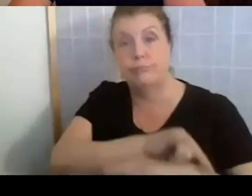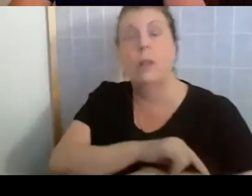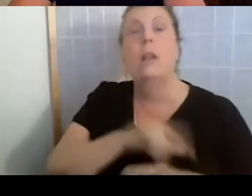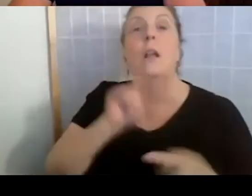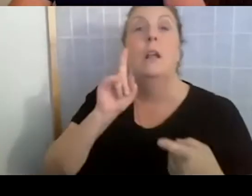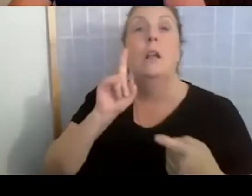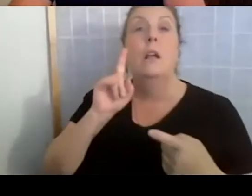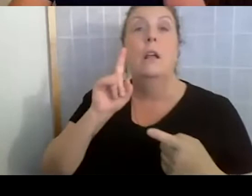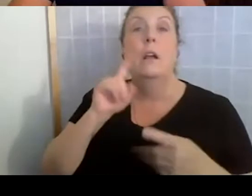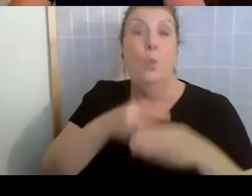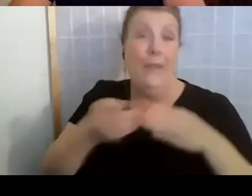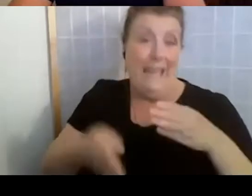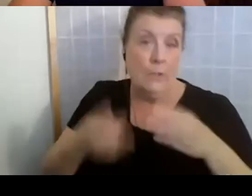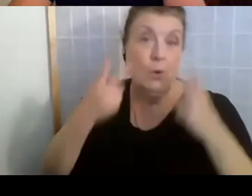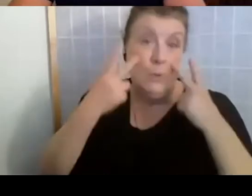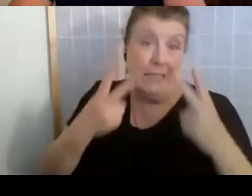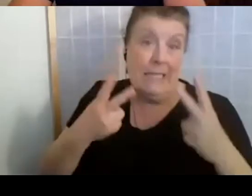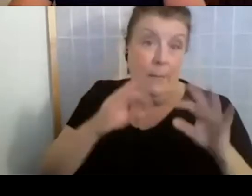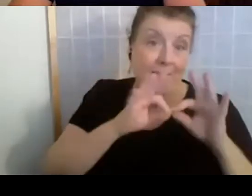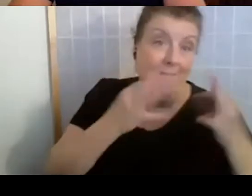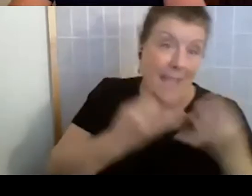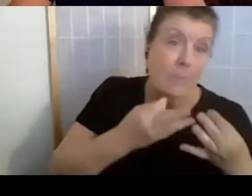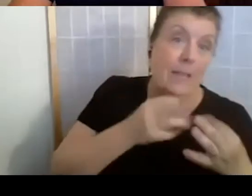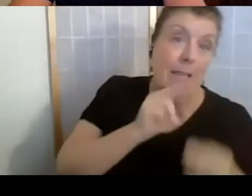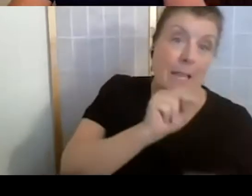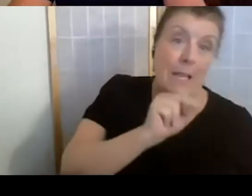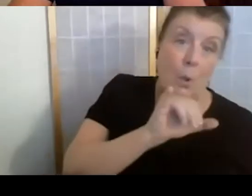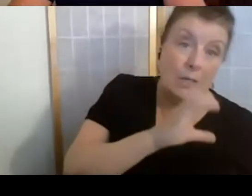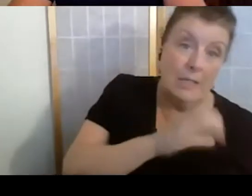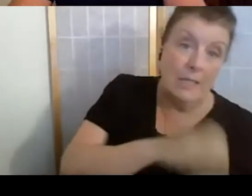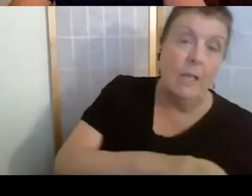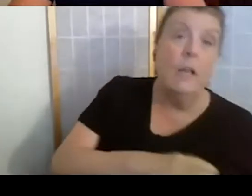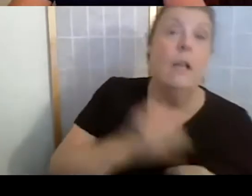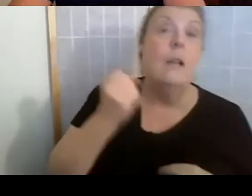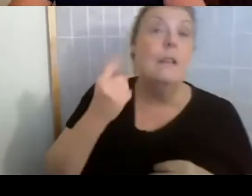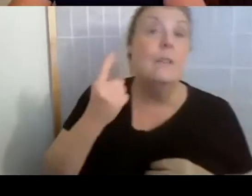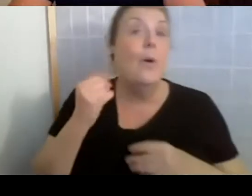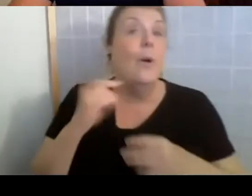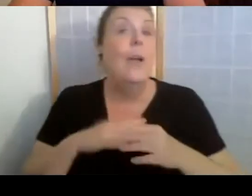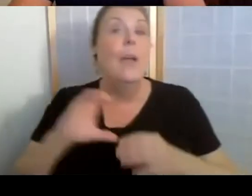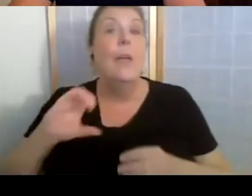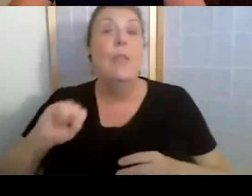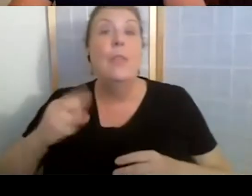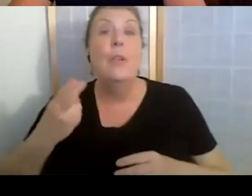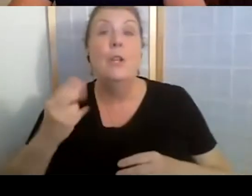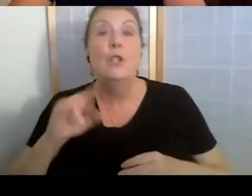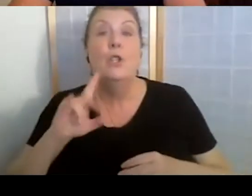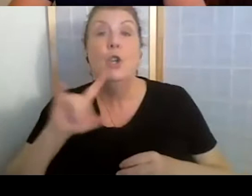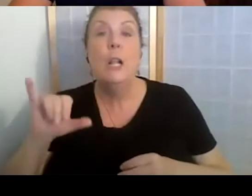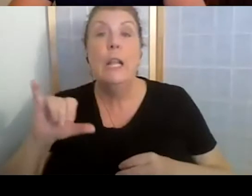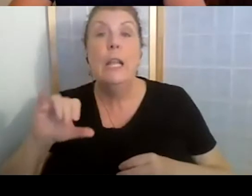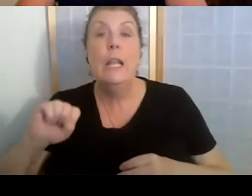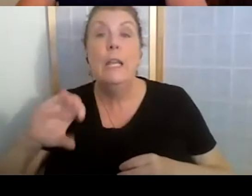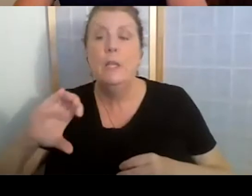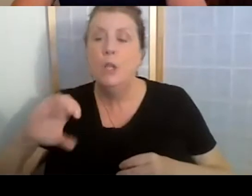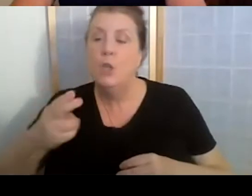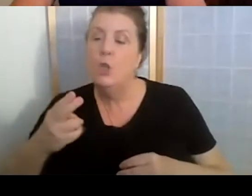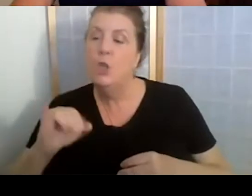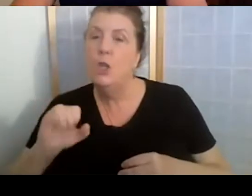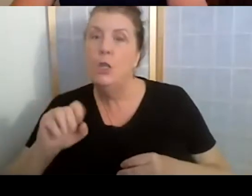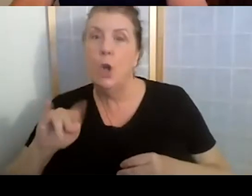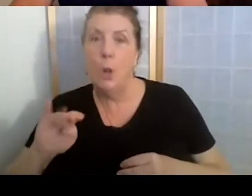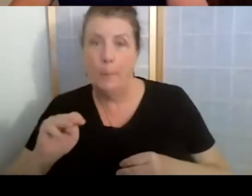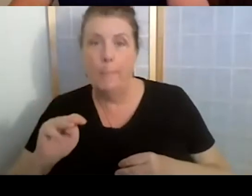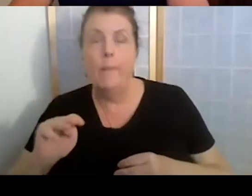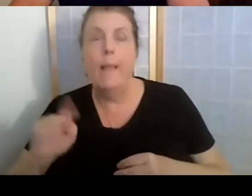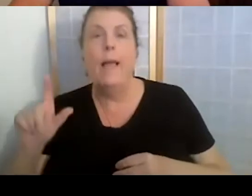to see my family. But so there's the Shirley Chisholm papers are in the Brooklyn college library, but they're not open on the